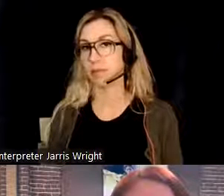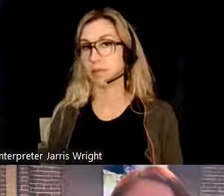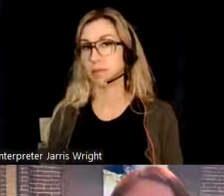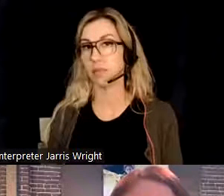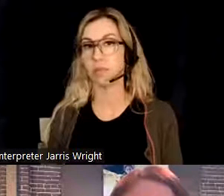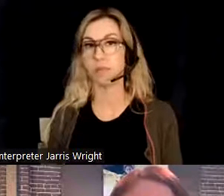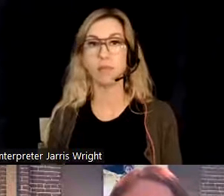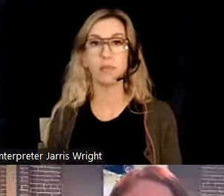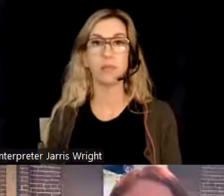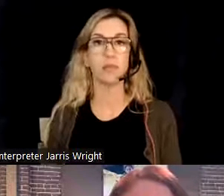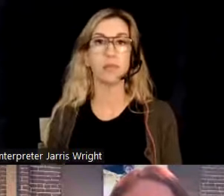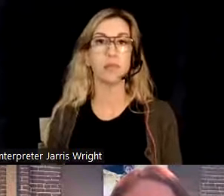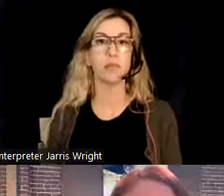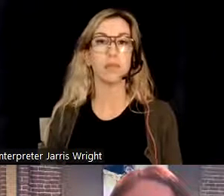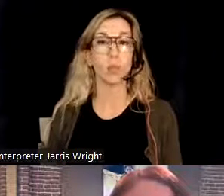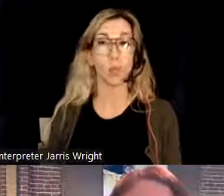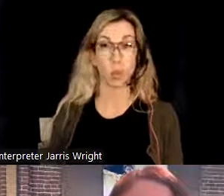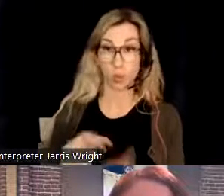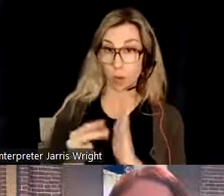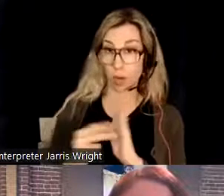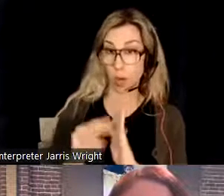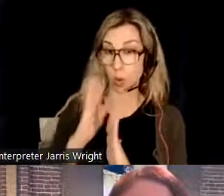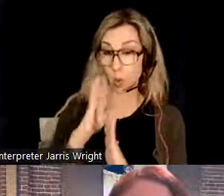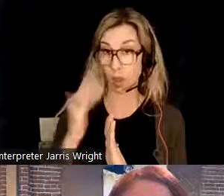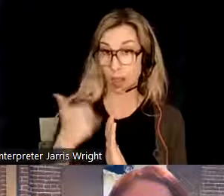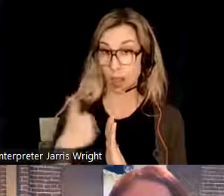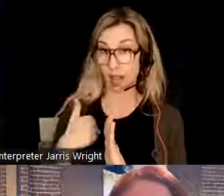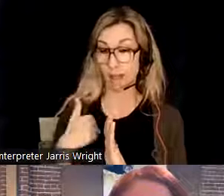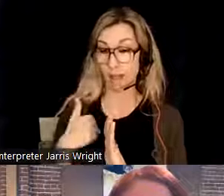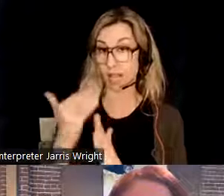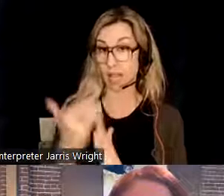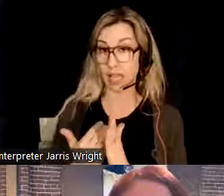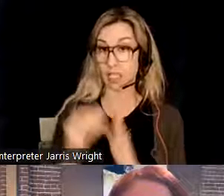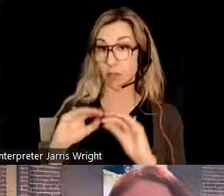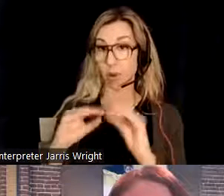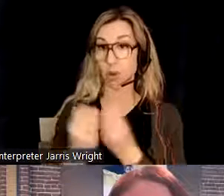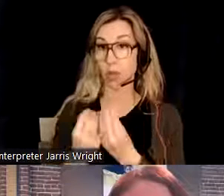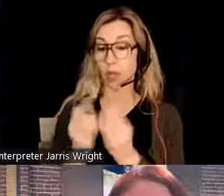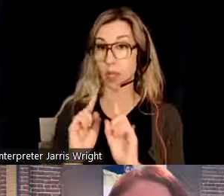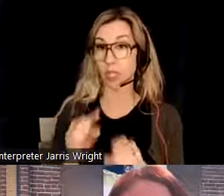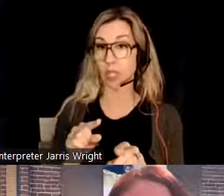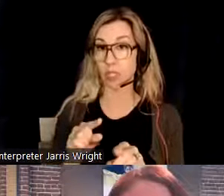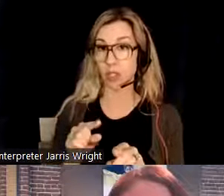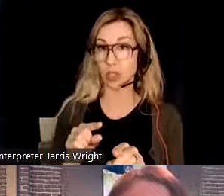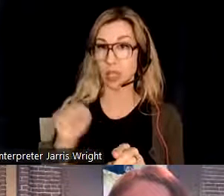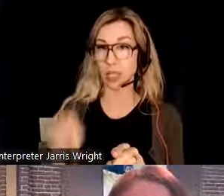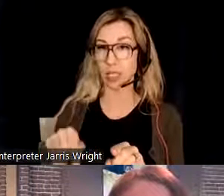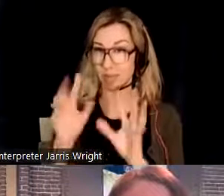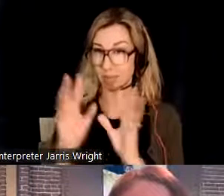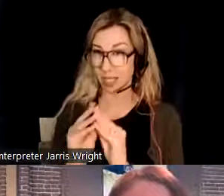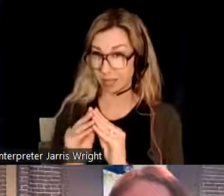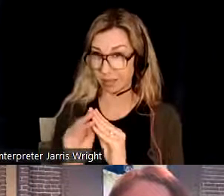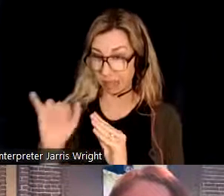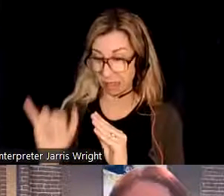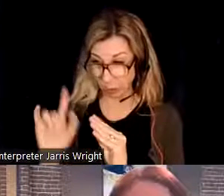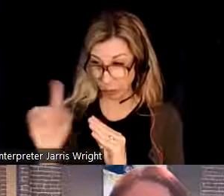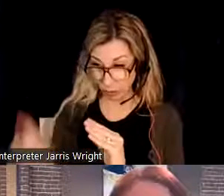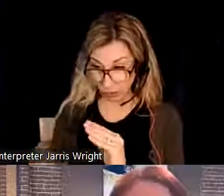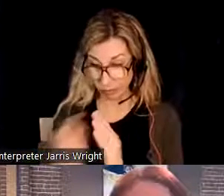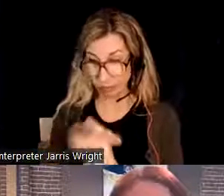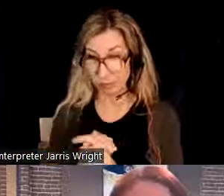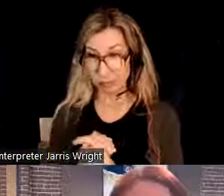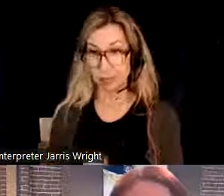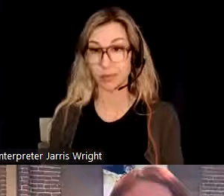Was the question that if we will be sending out the list of the organizations that are attending this session?